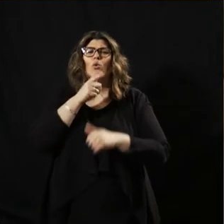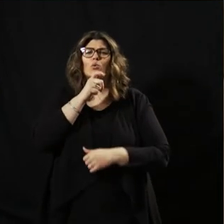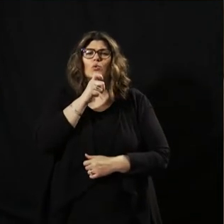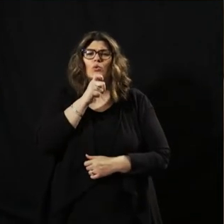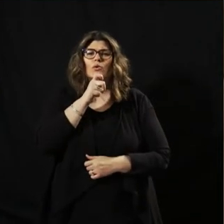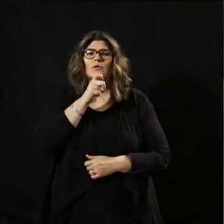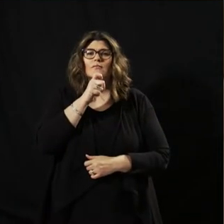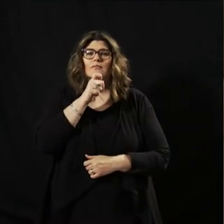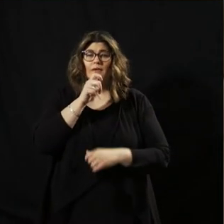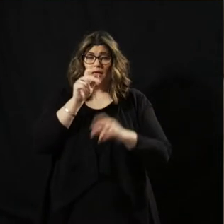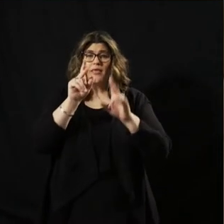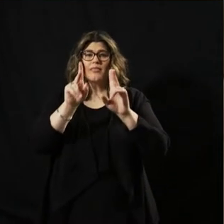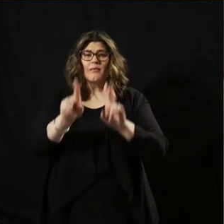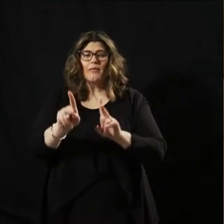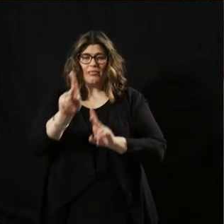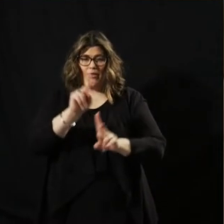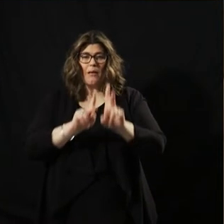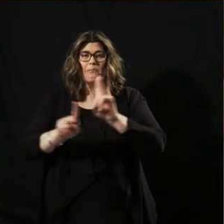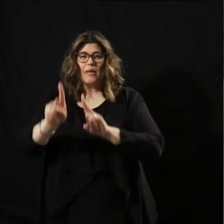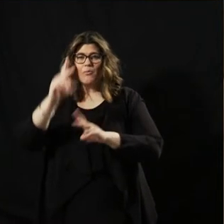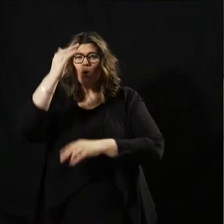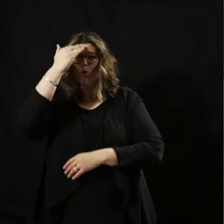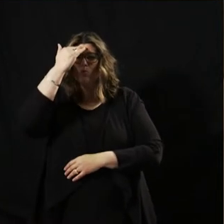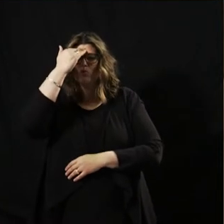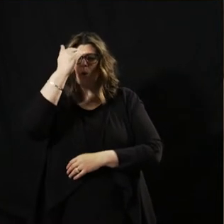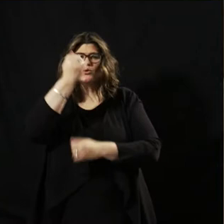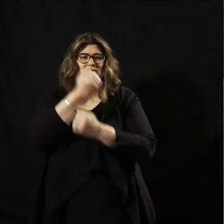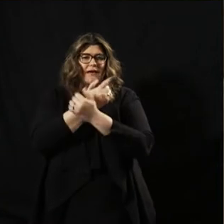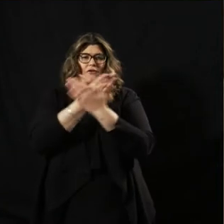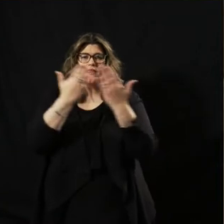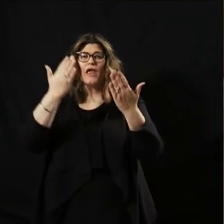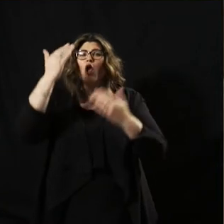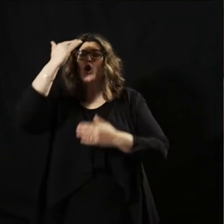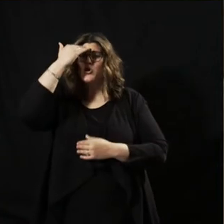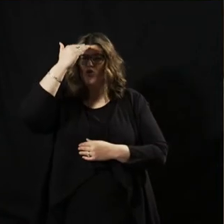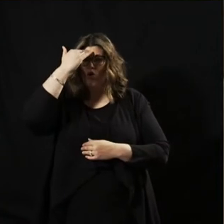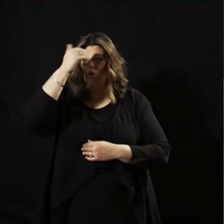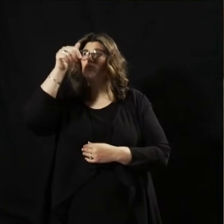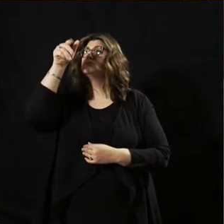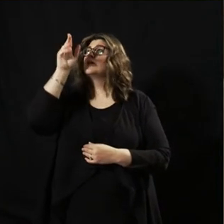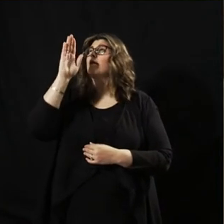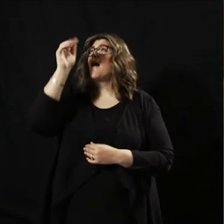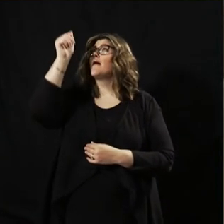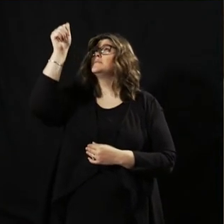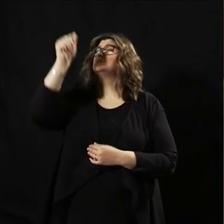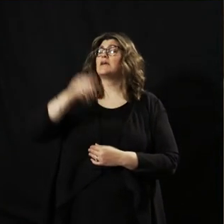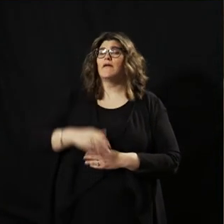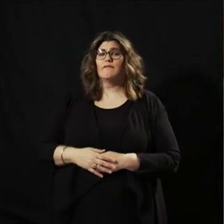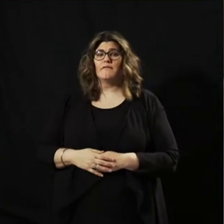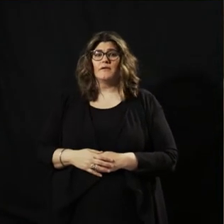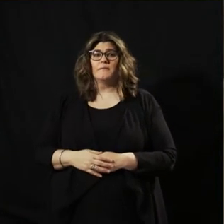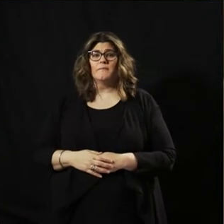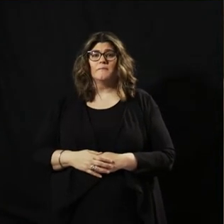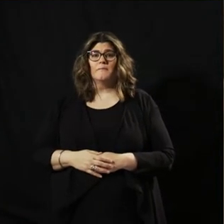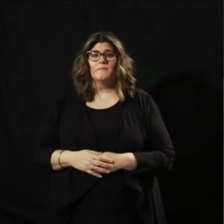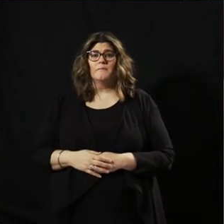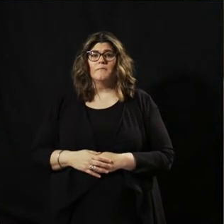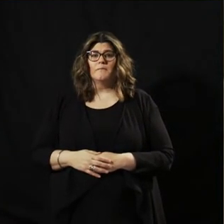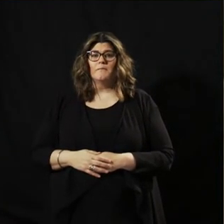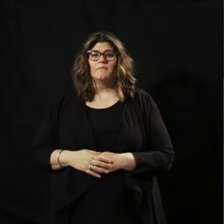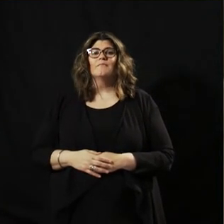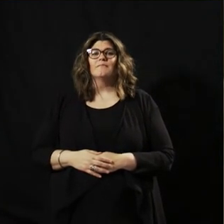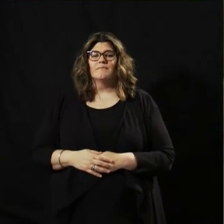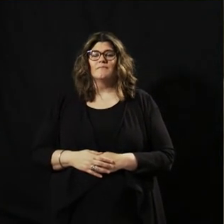The one who knows all things knows her. He has probed her by her